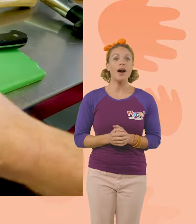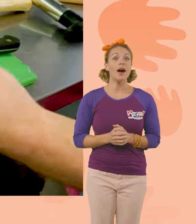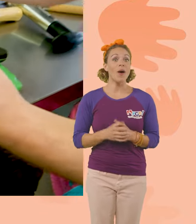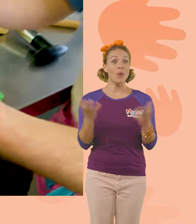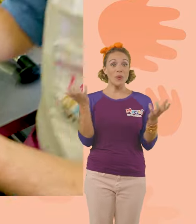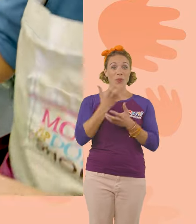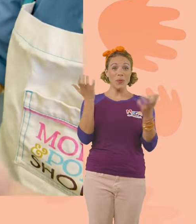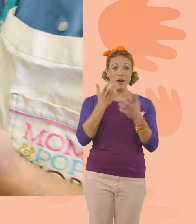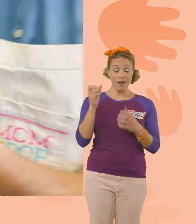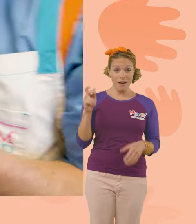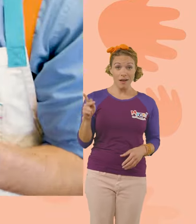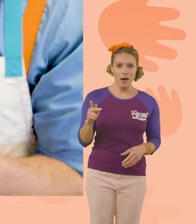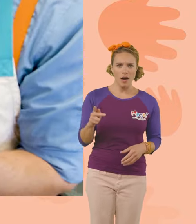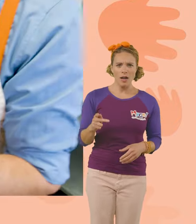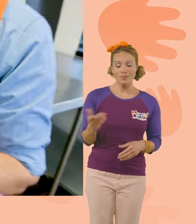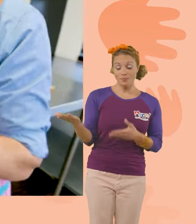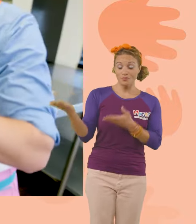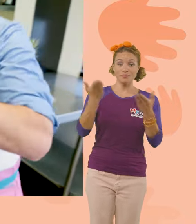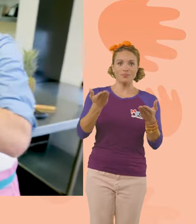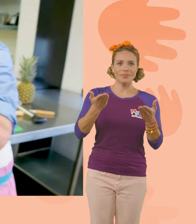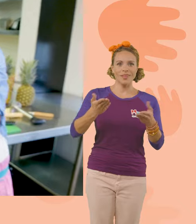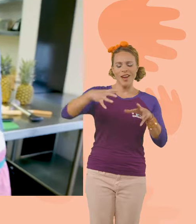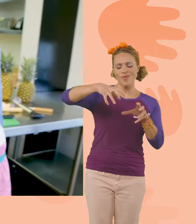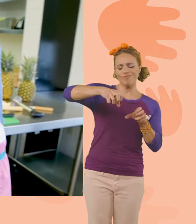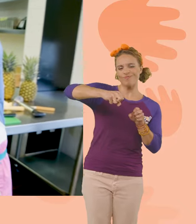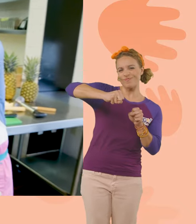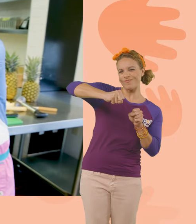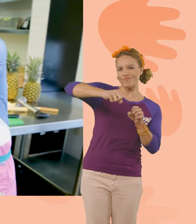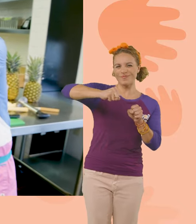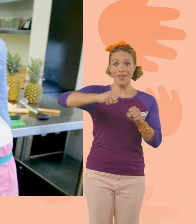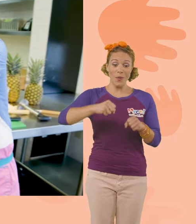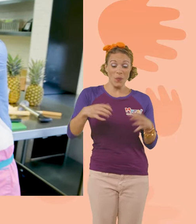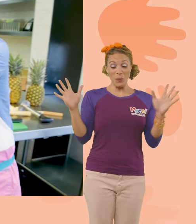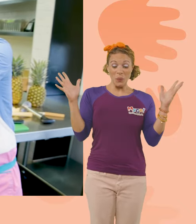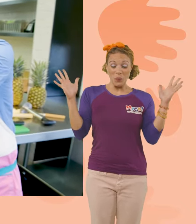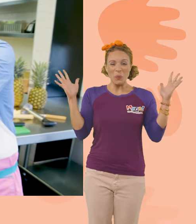Wow. Okay, let's take these and give it a little squeeze.